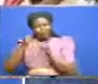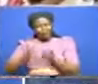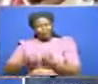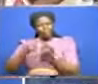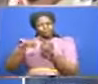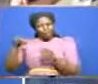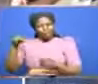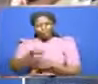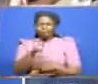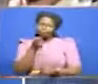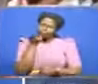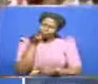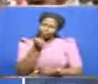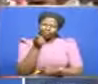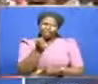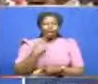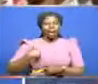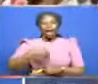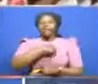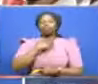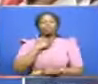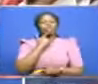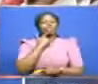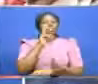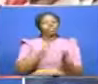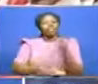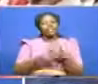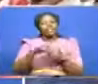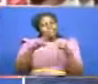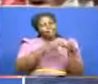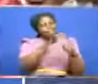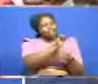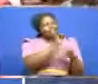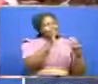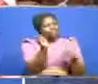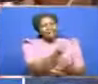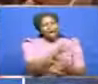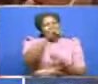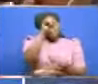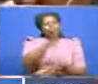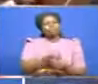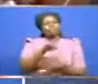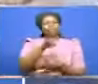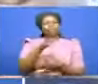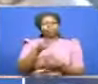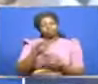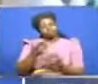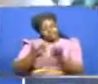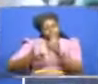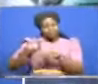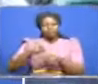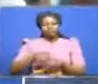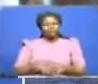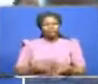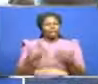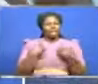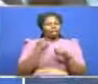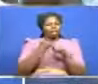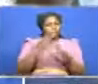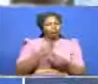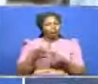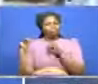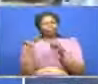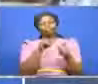Kwa hivyo tunataka kusema lazima 7A mshahara ifanye nini? Ingie. The health workers accusing